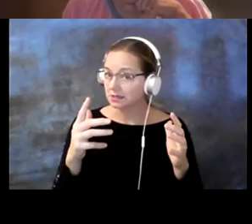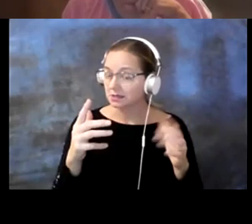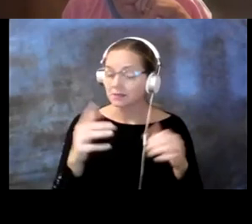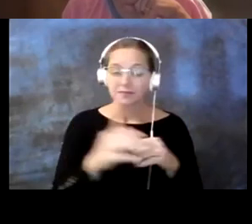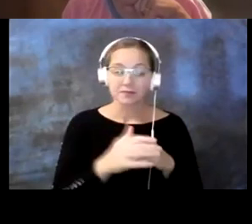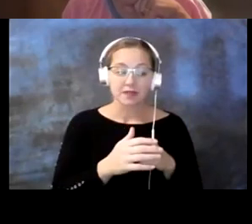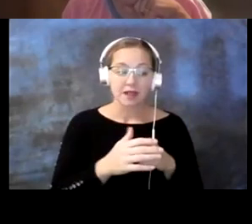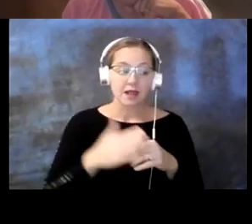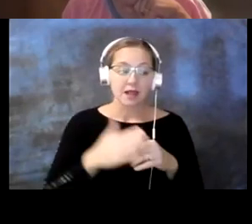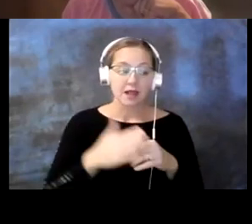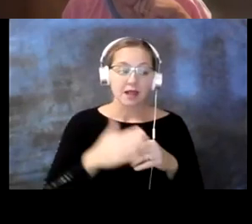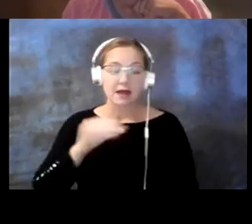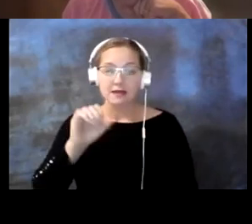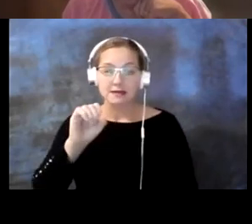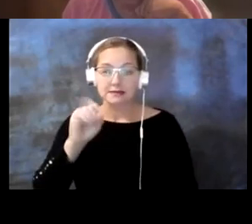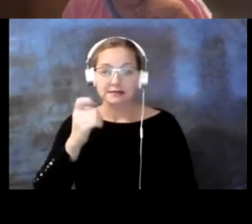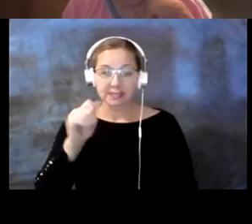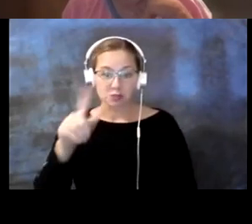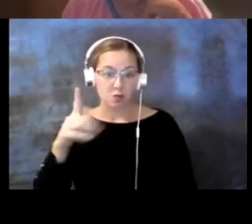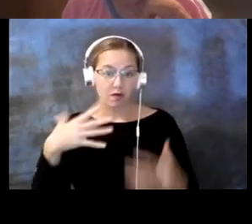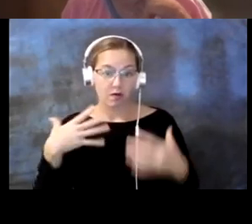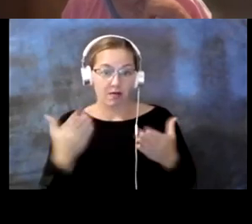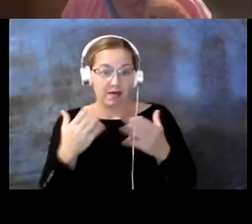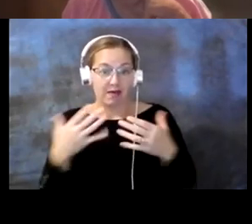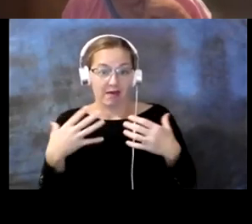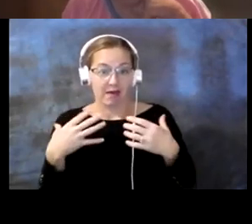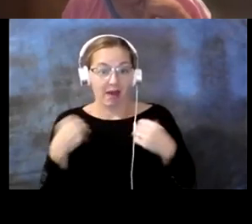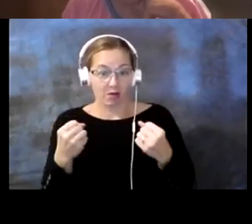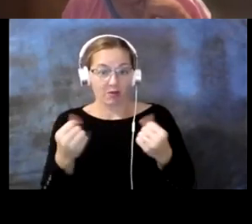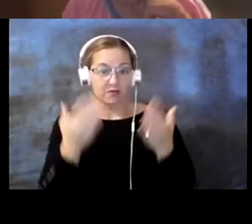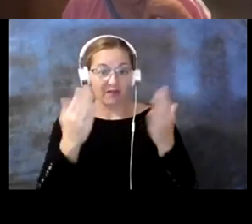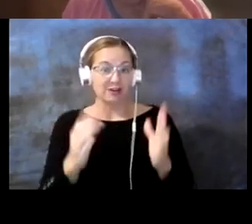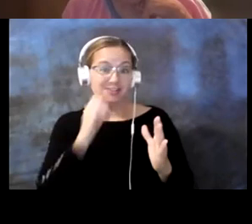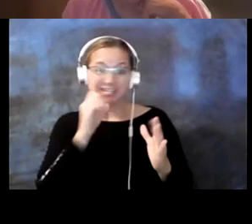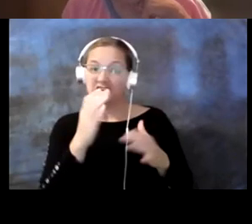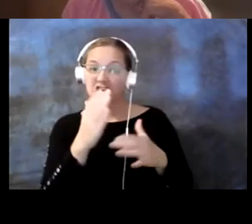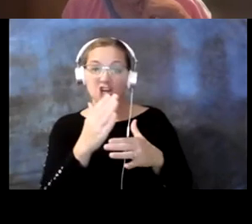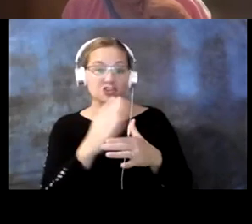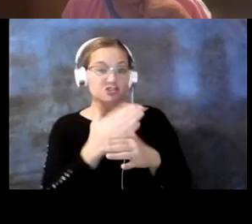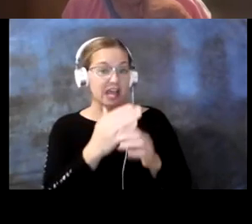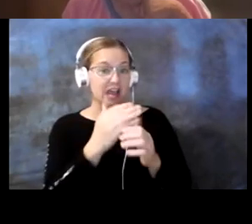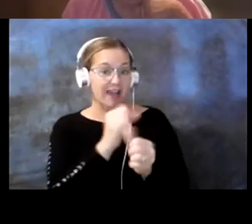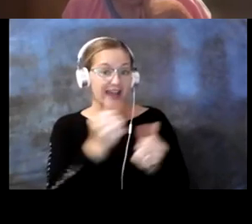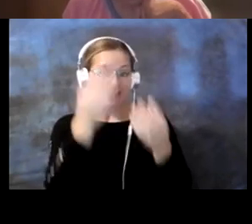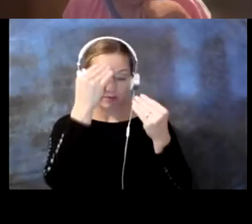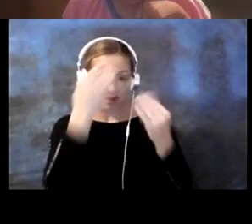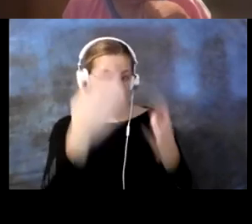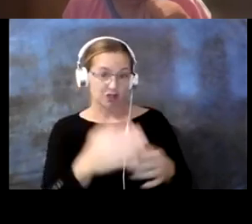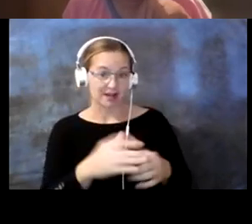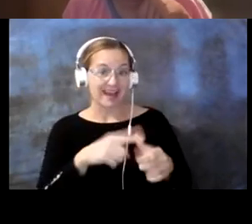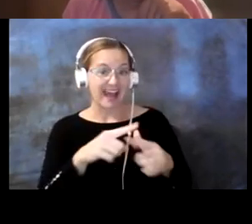didn't share any educational information with me, and then slut shamed me when I asked to be tested